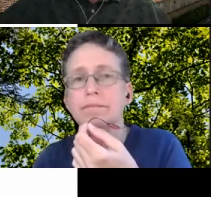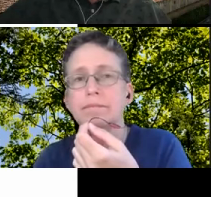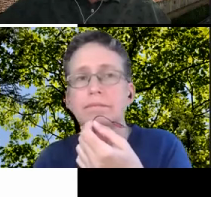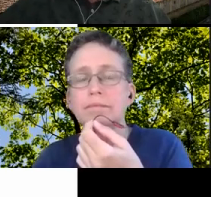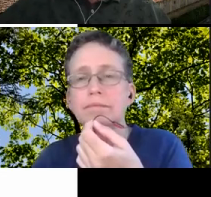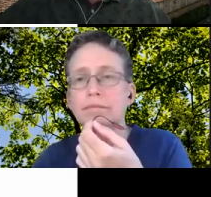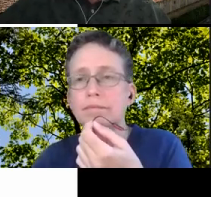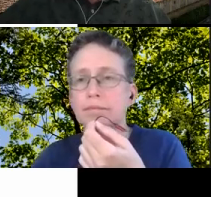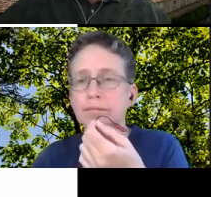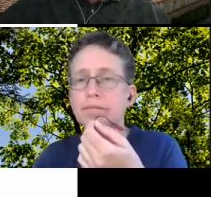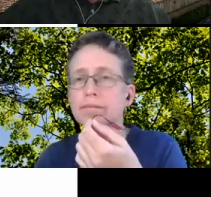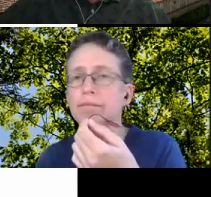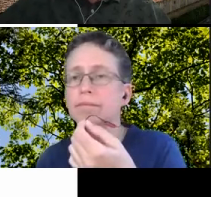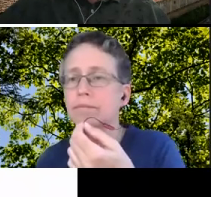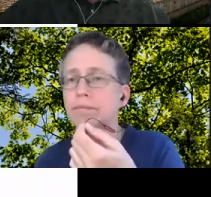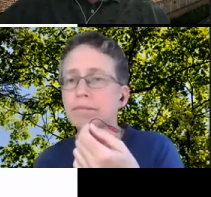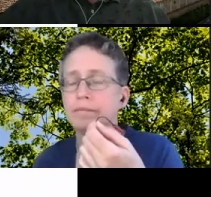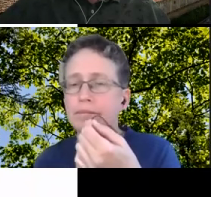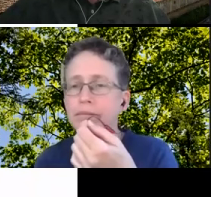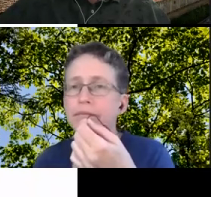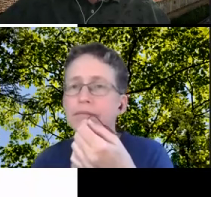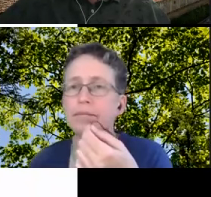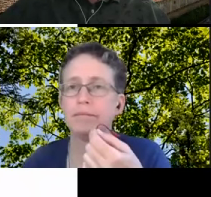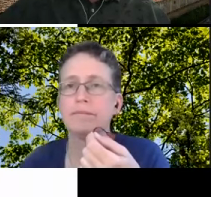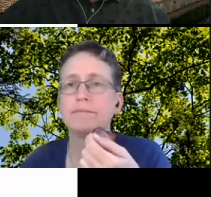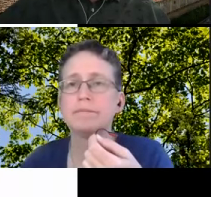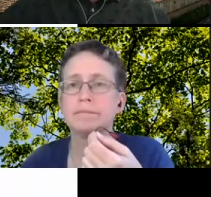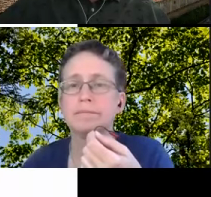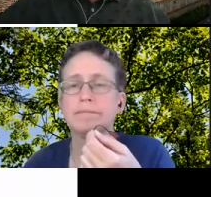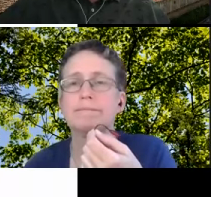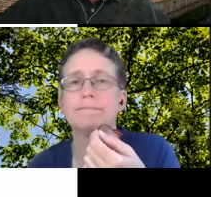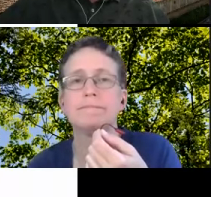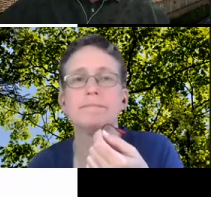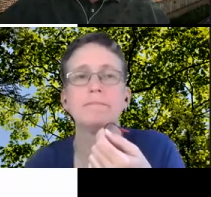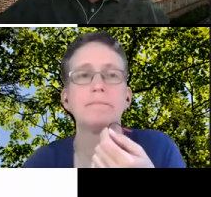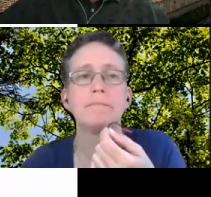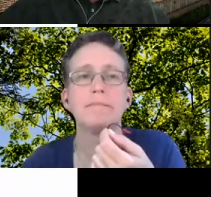and the awareness surrounding that, access to natural resources.